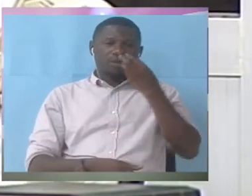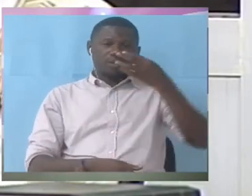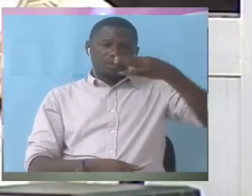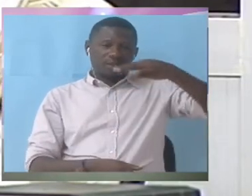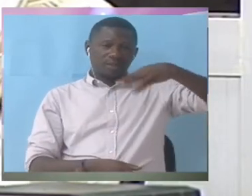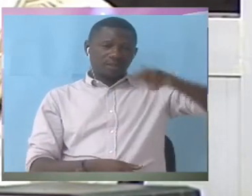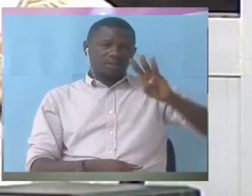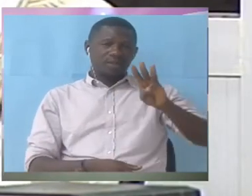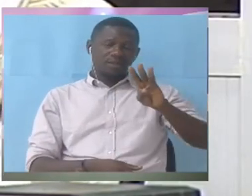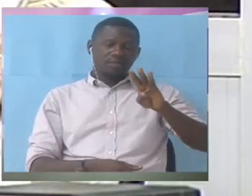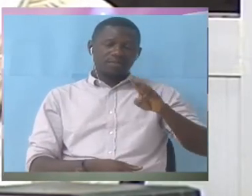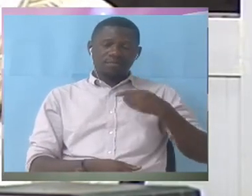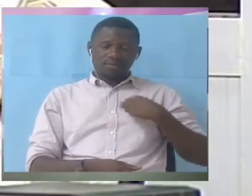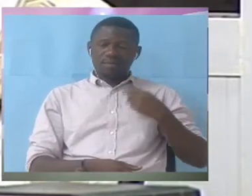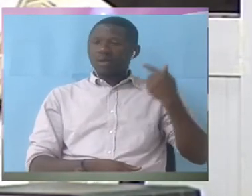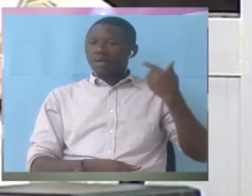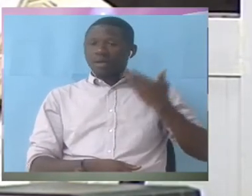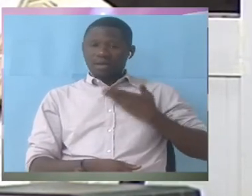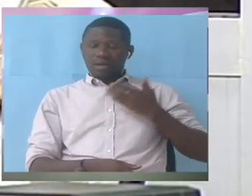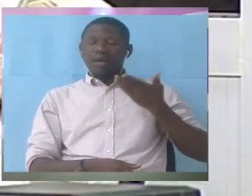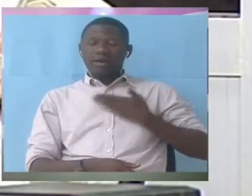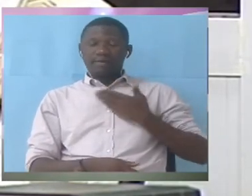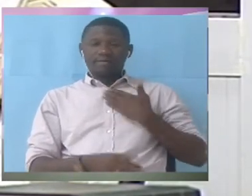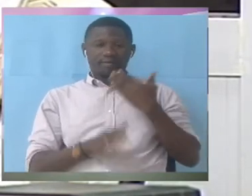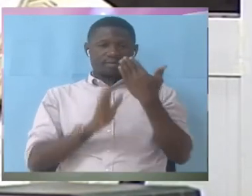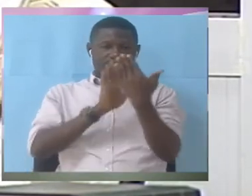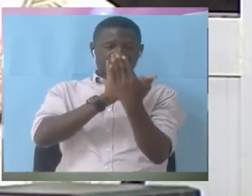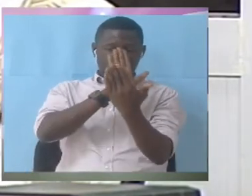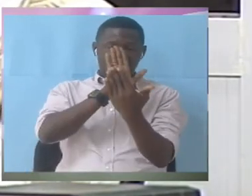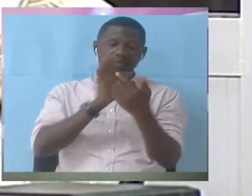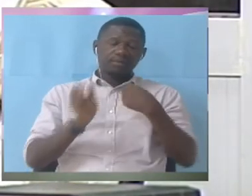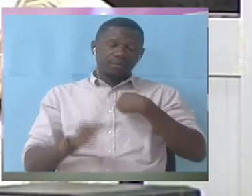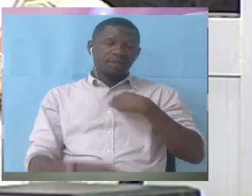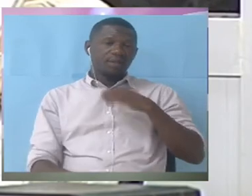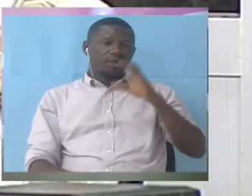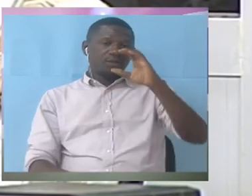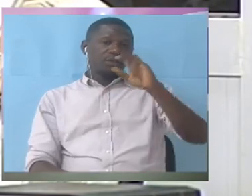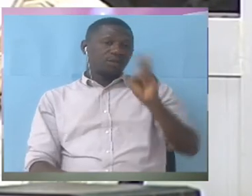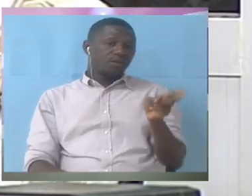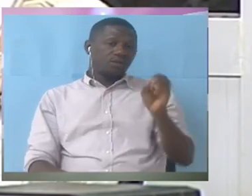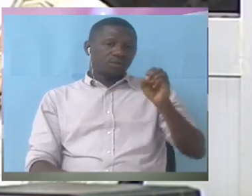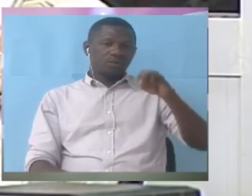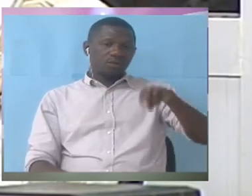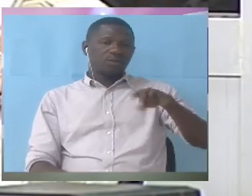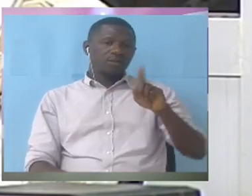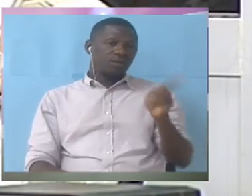Cell number 13. I had Chongan opposite me. Chongan, mungi jakar logman. And I had